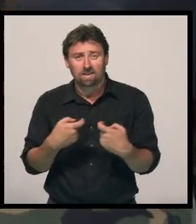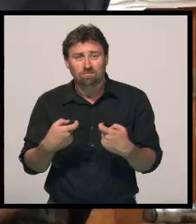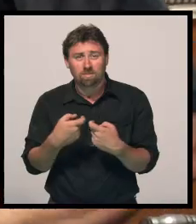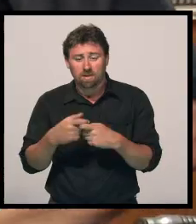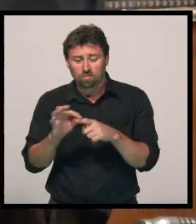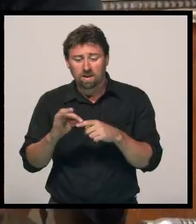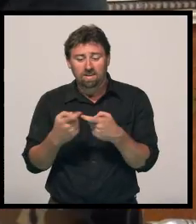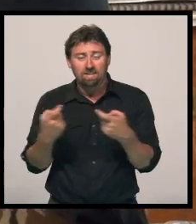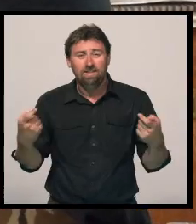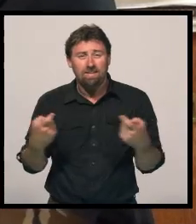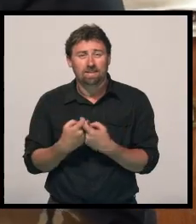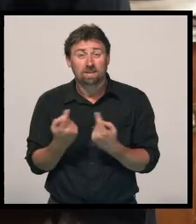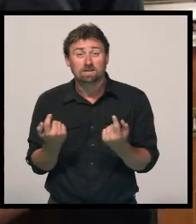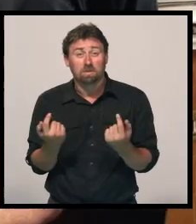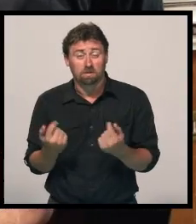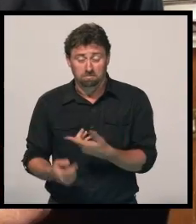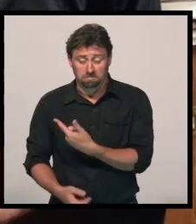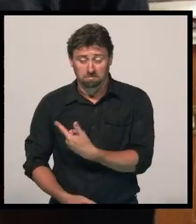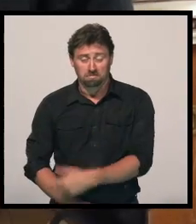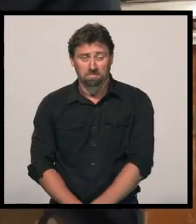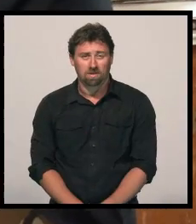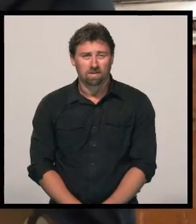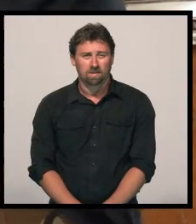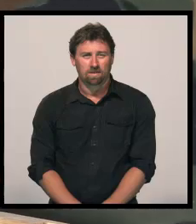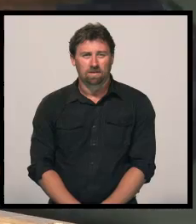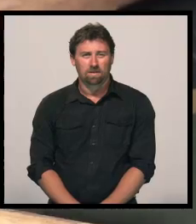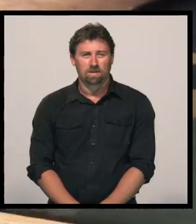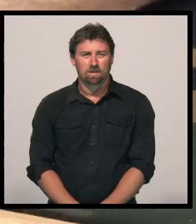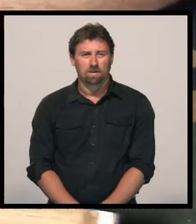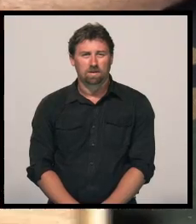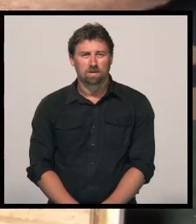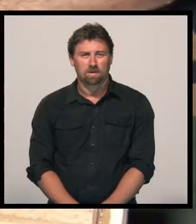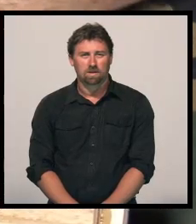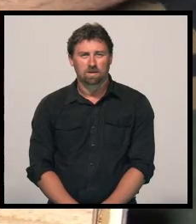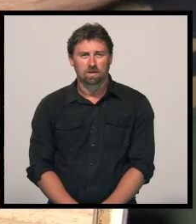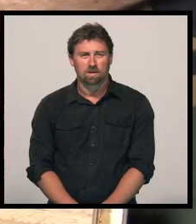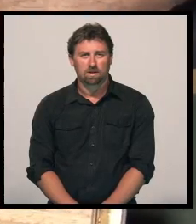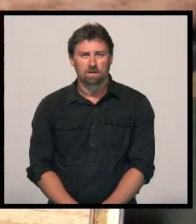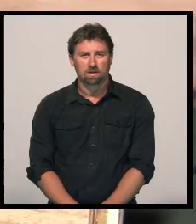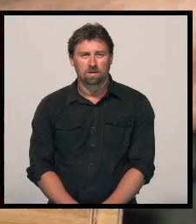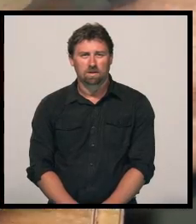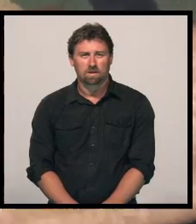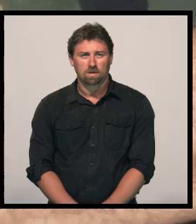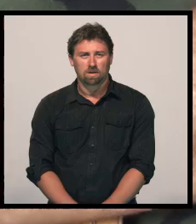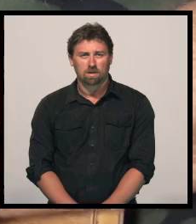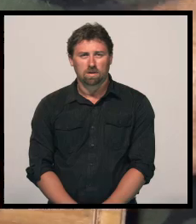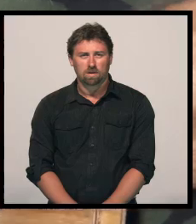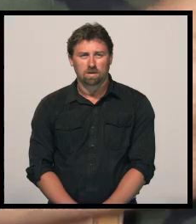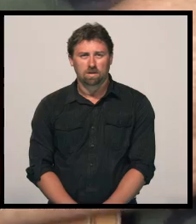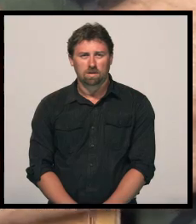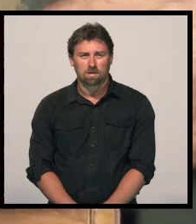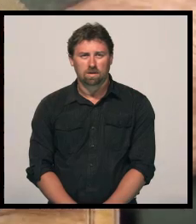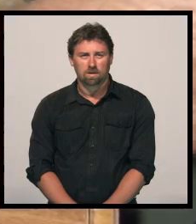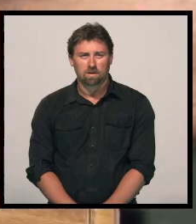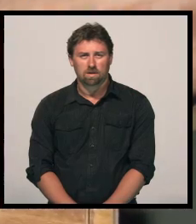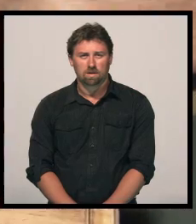And all you do is place your bits in between the rubber band.